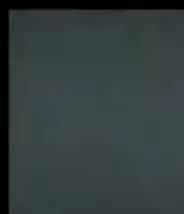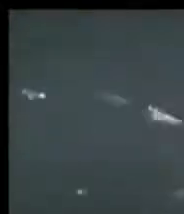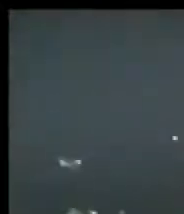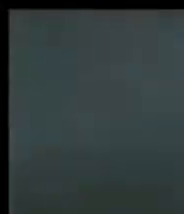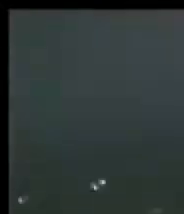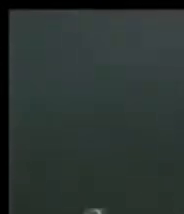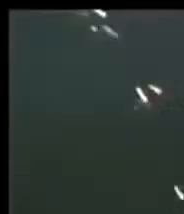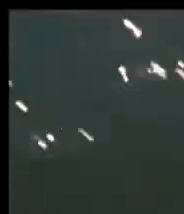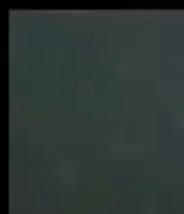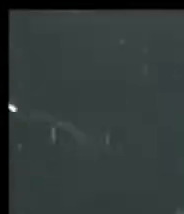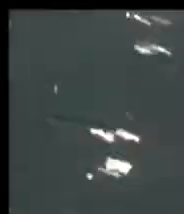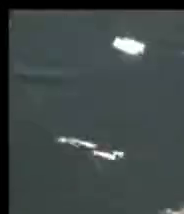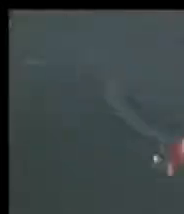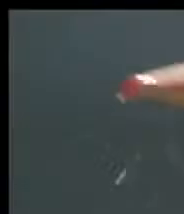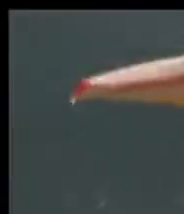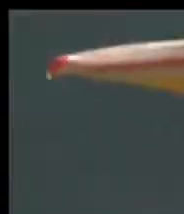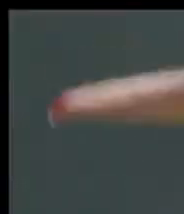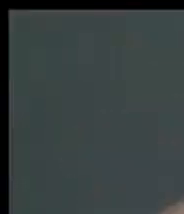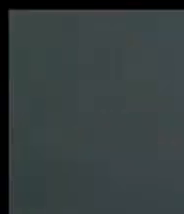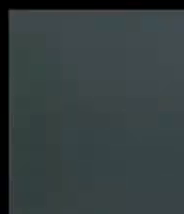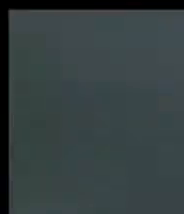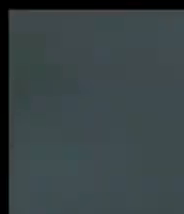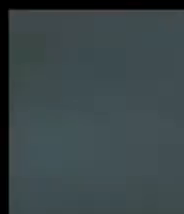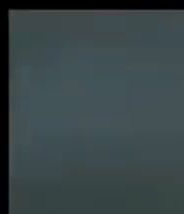grab the food and go.